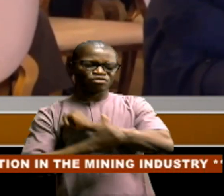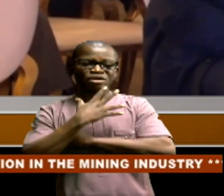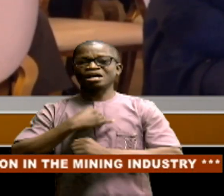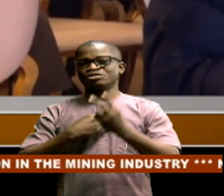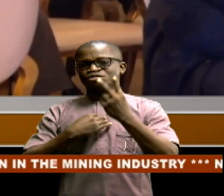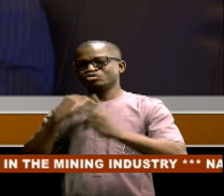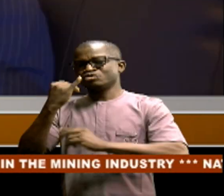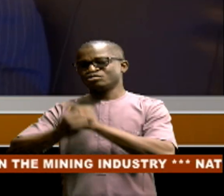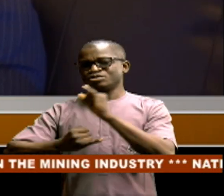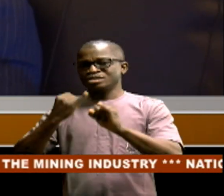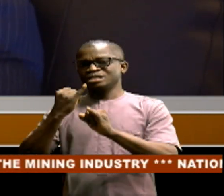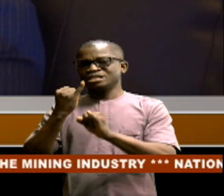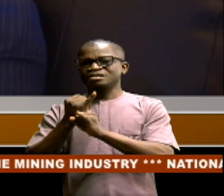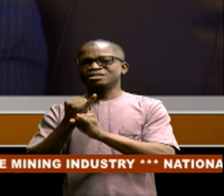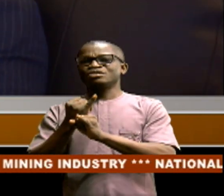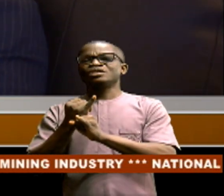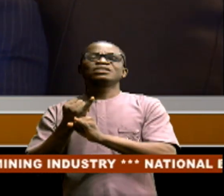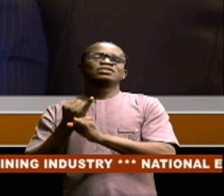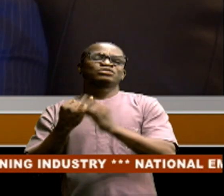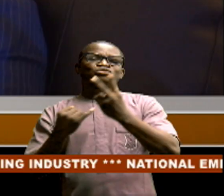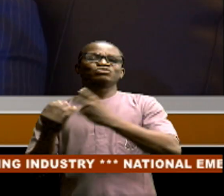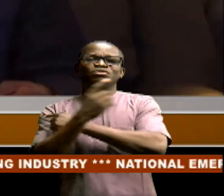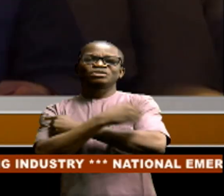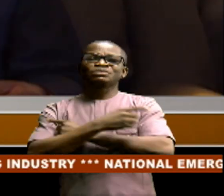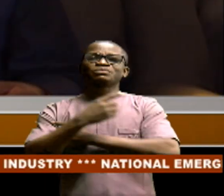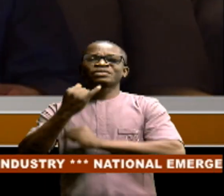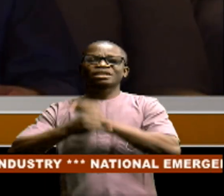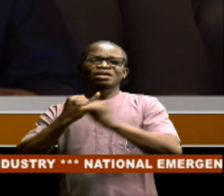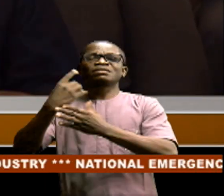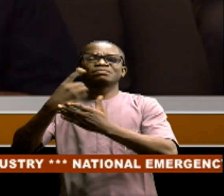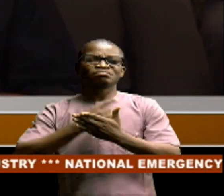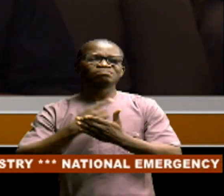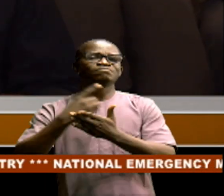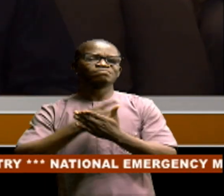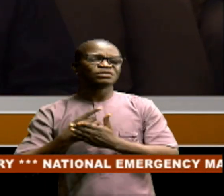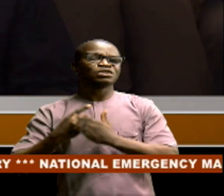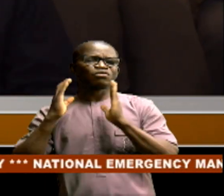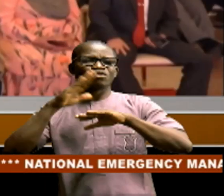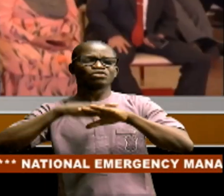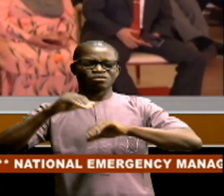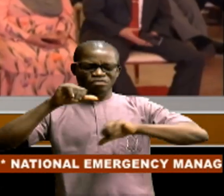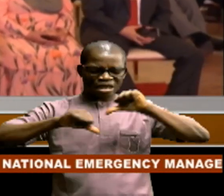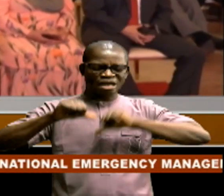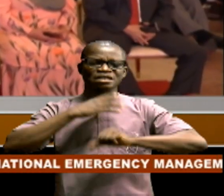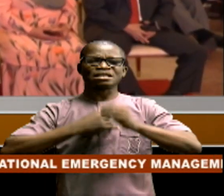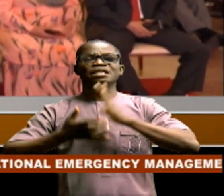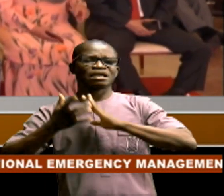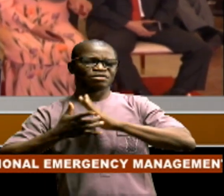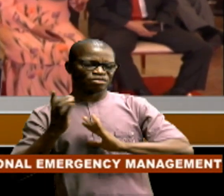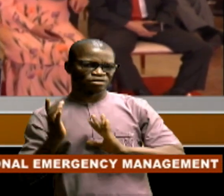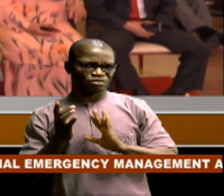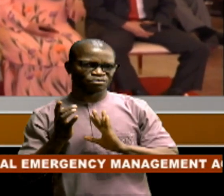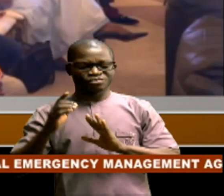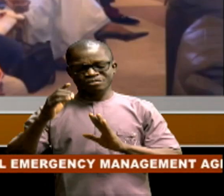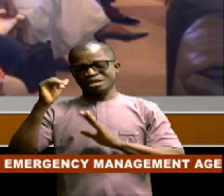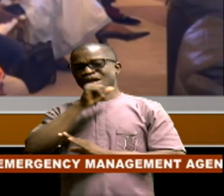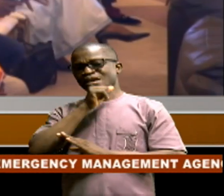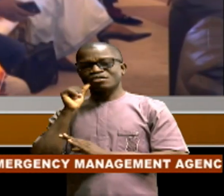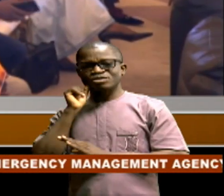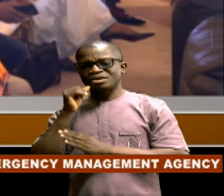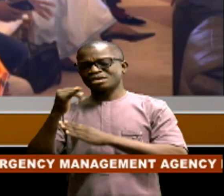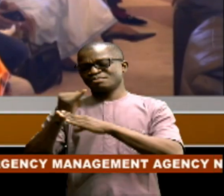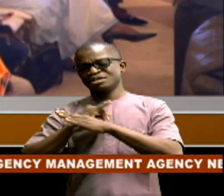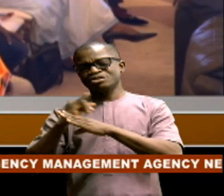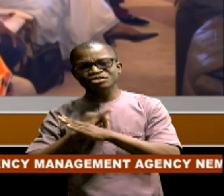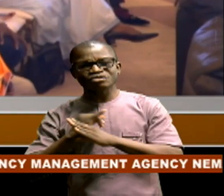Symposium 2023 seeks to advance this course with focus on science and technology, agriculture,